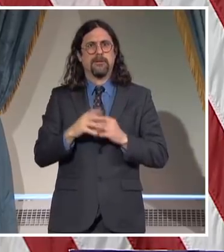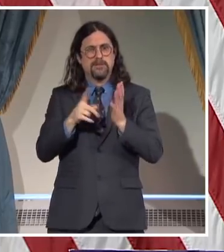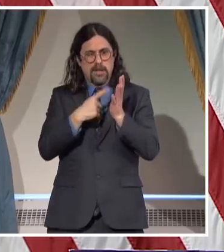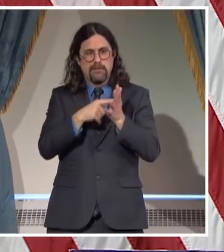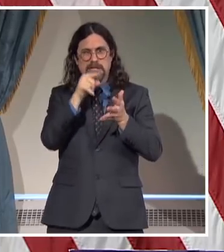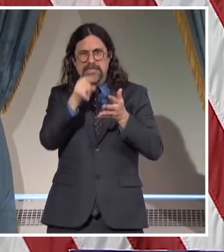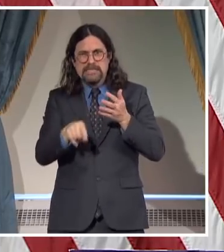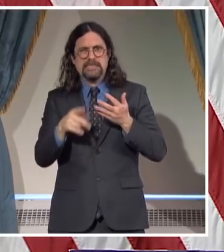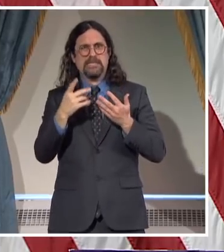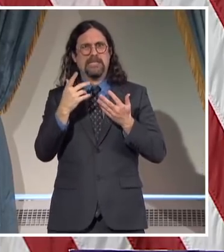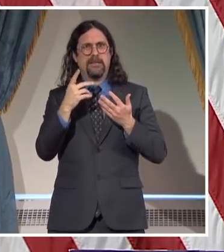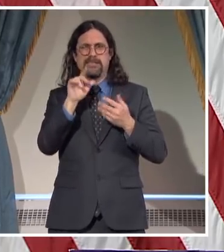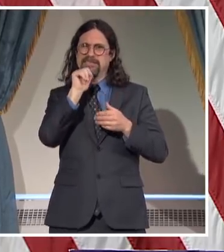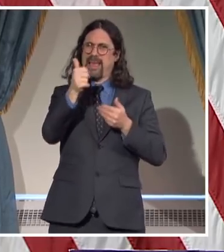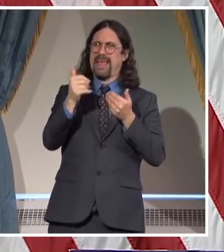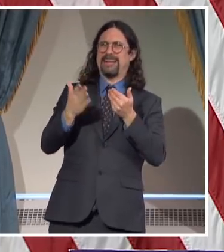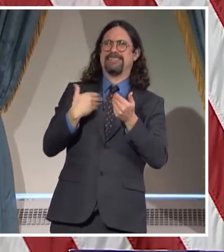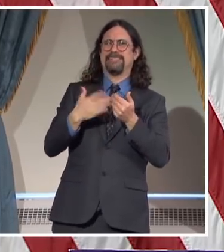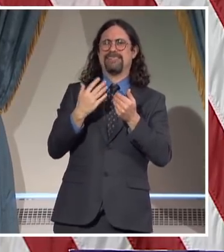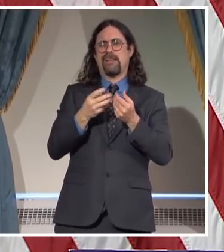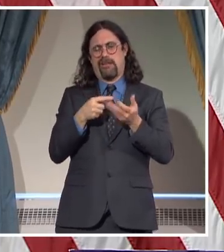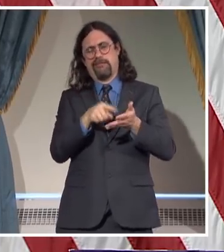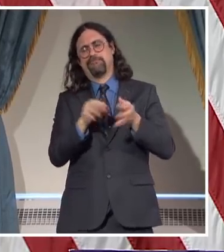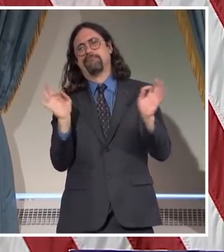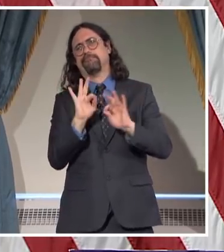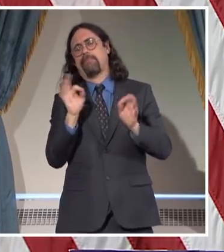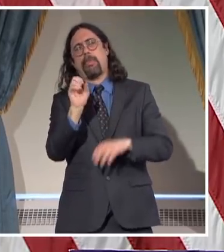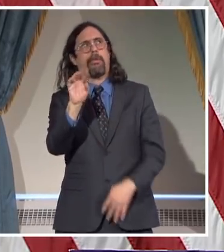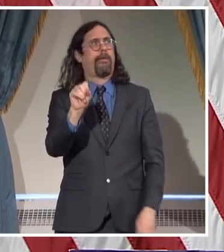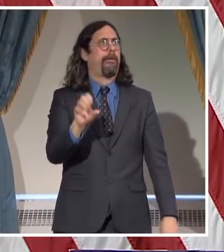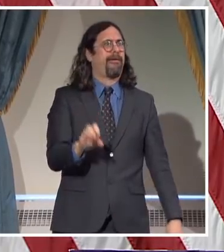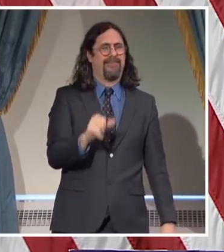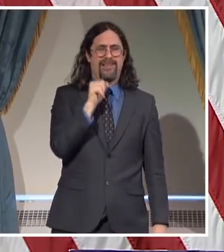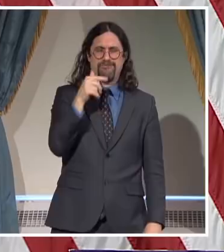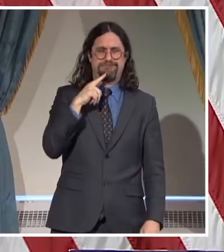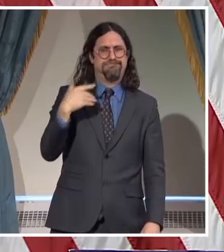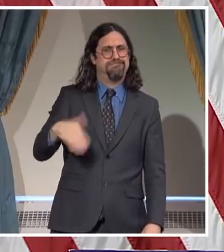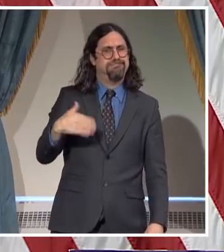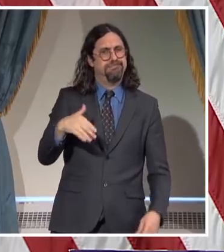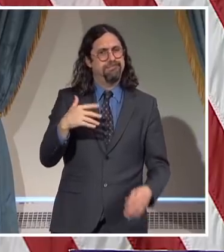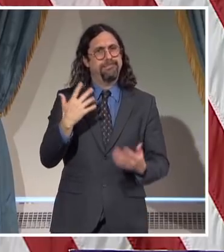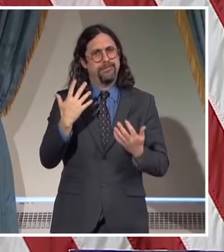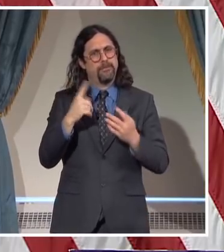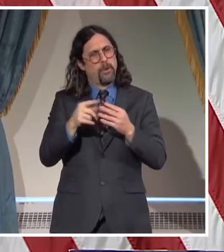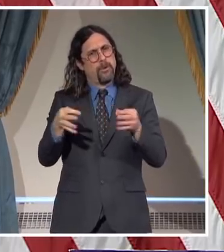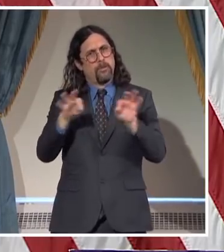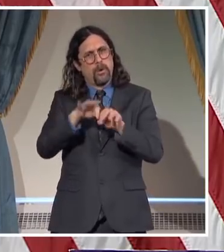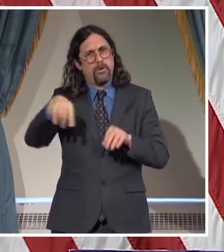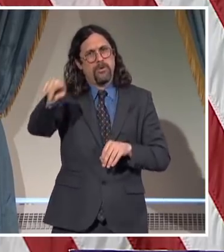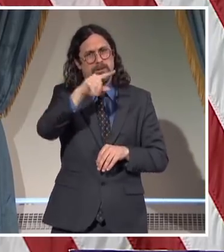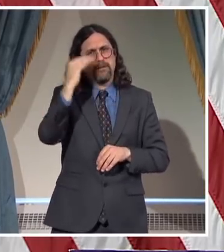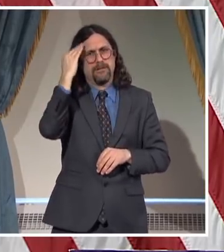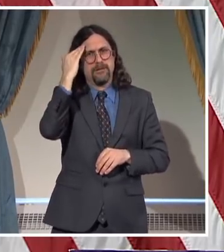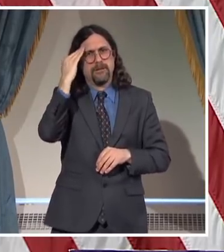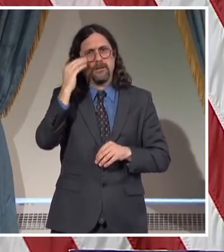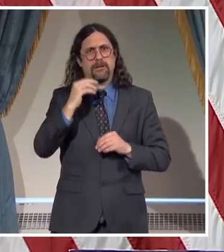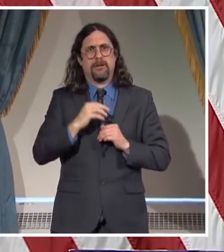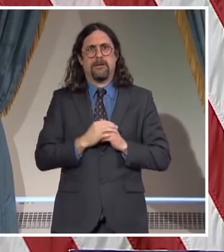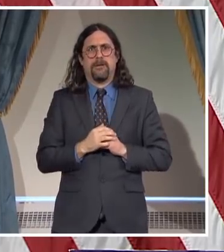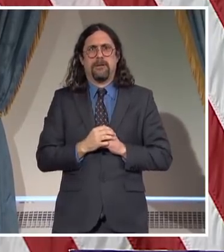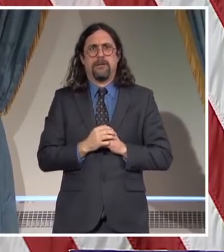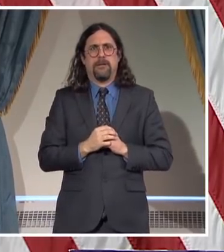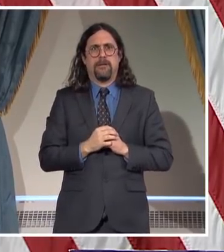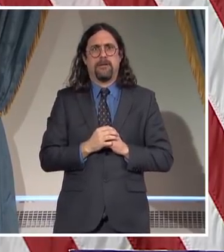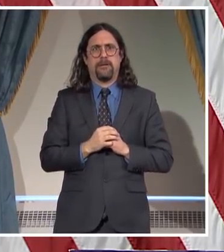inspiring information that will show just how many people are working hard together to address this